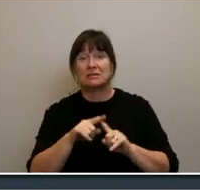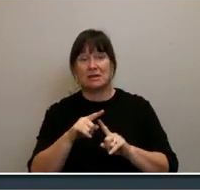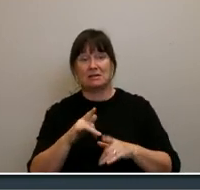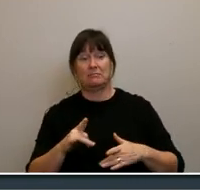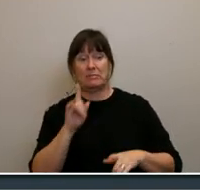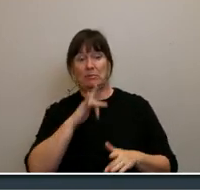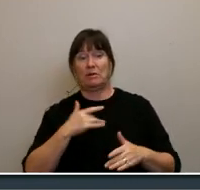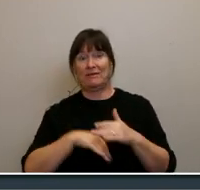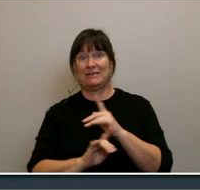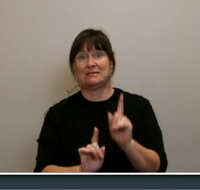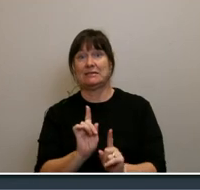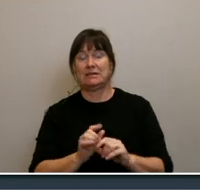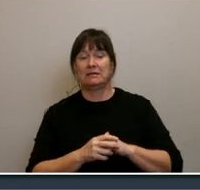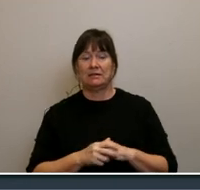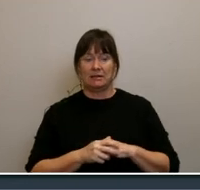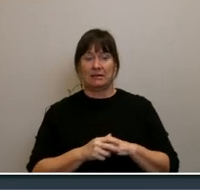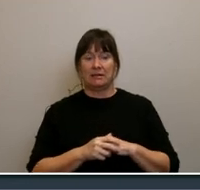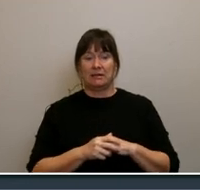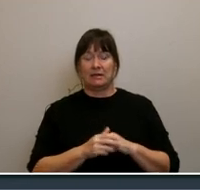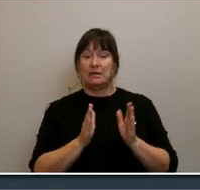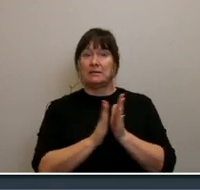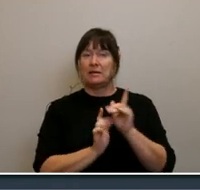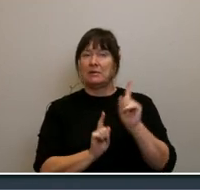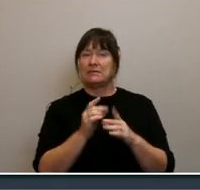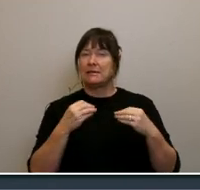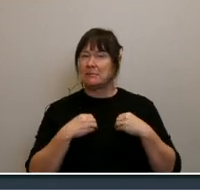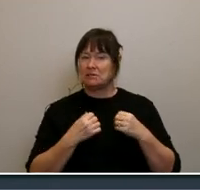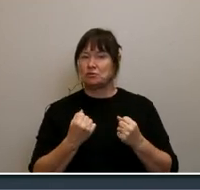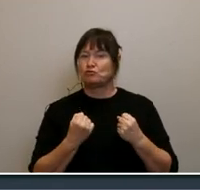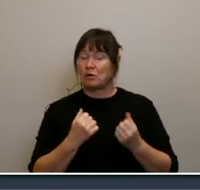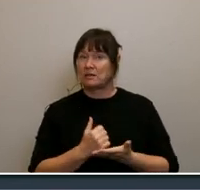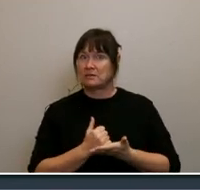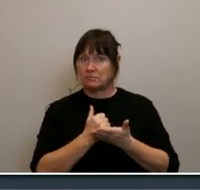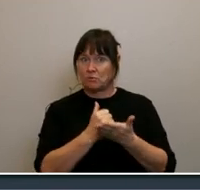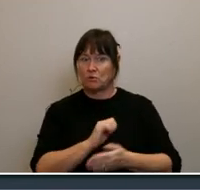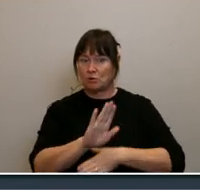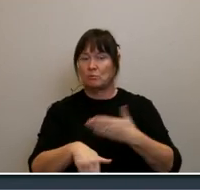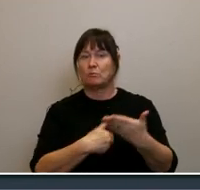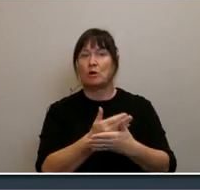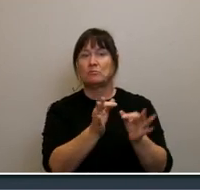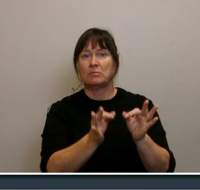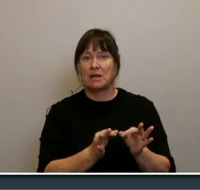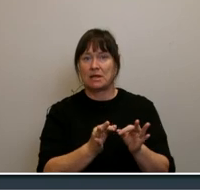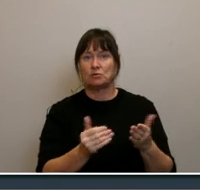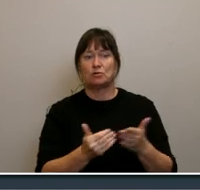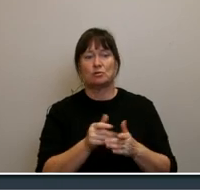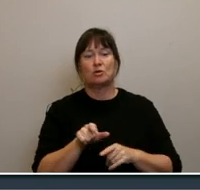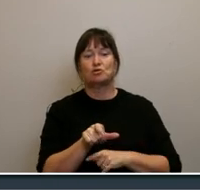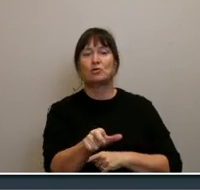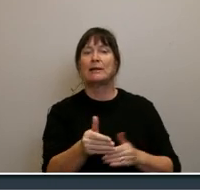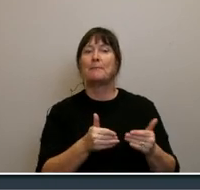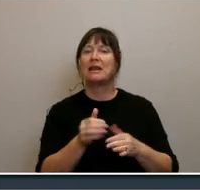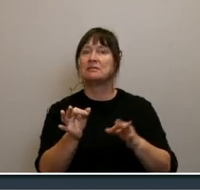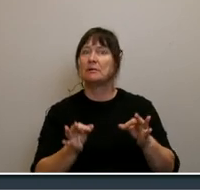city living. Napier City Business is strongly supports the proposed plan to introduce a street management